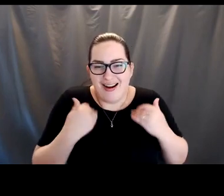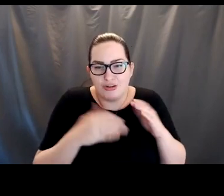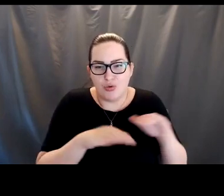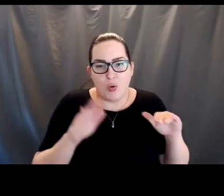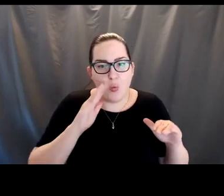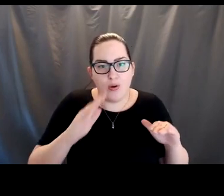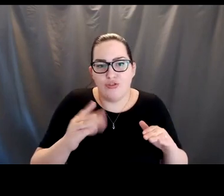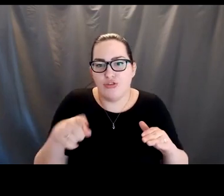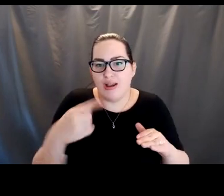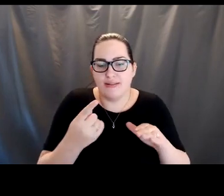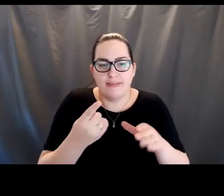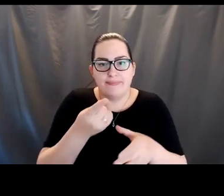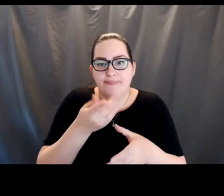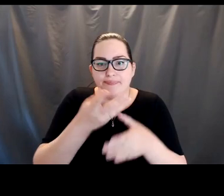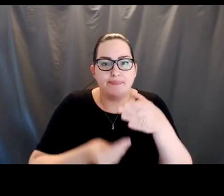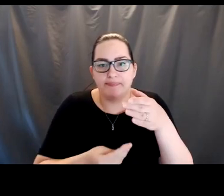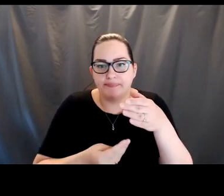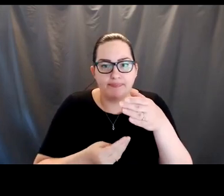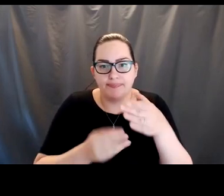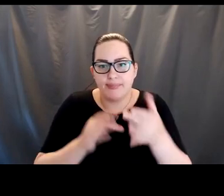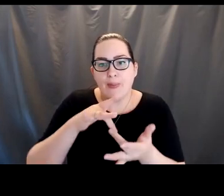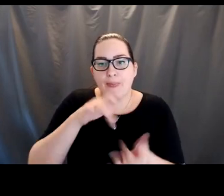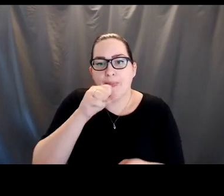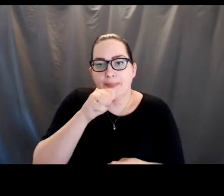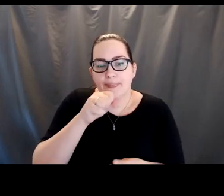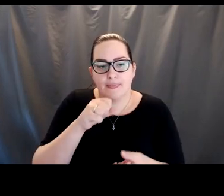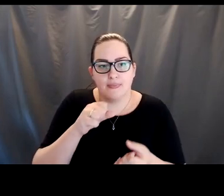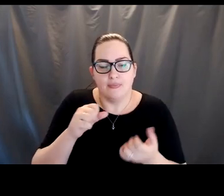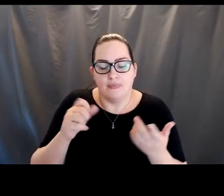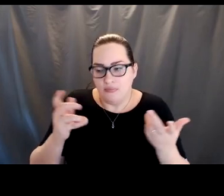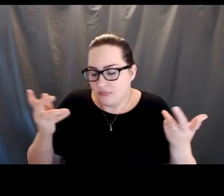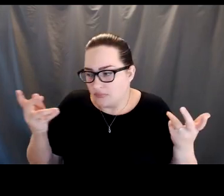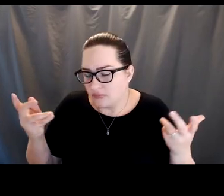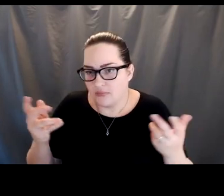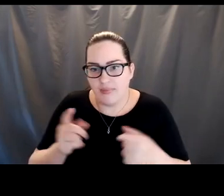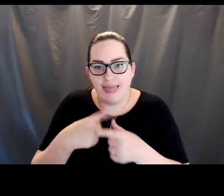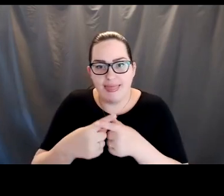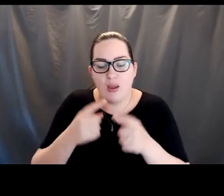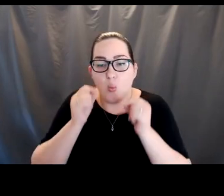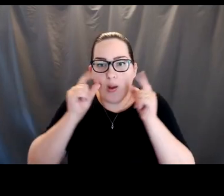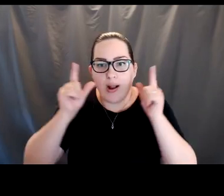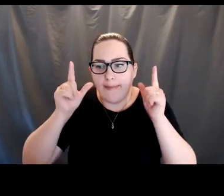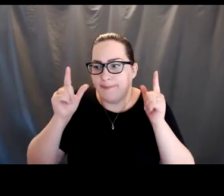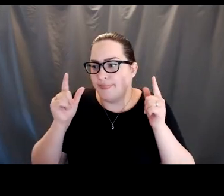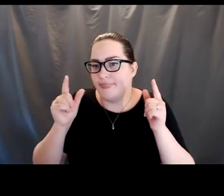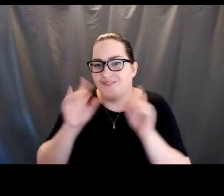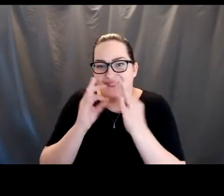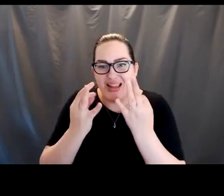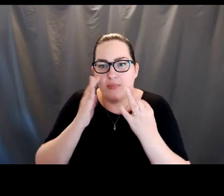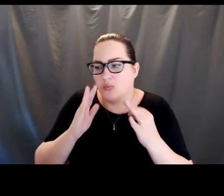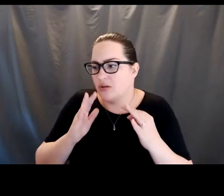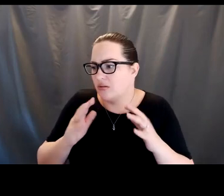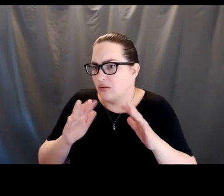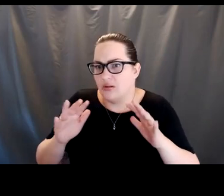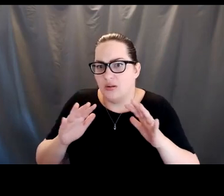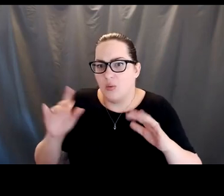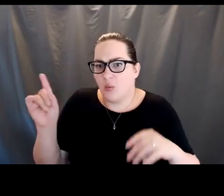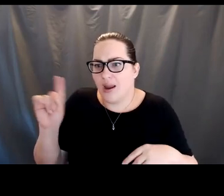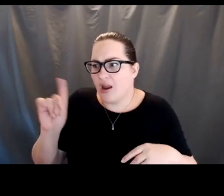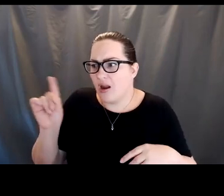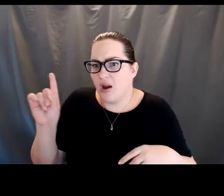daughter? And the community would sort of mount a search. It was usually in the middle of the night. And the girl would be found in most cases in a